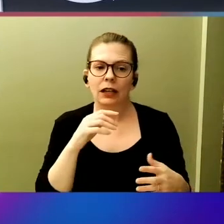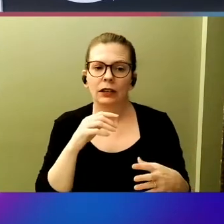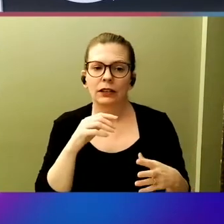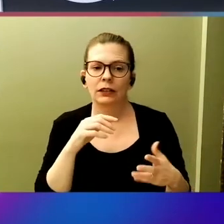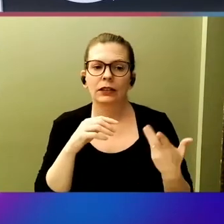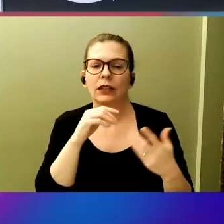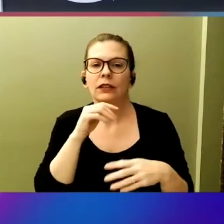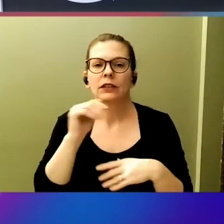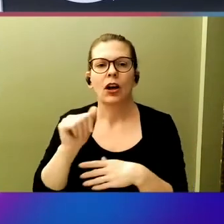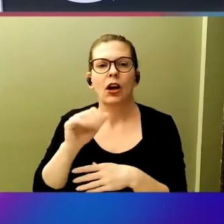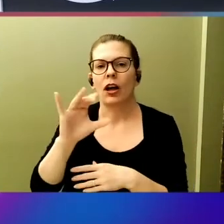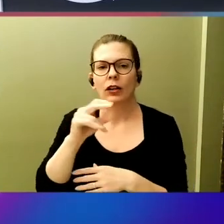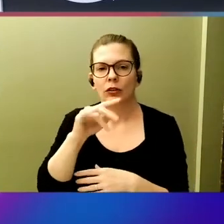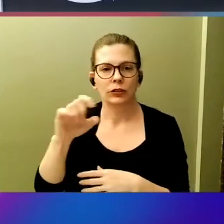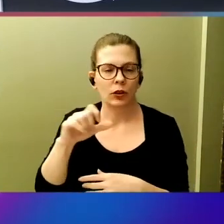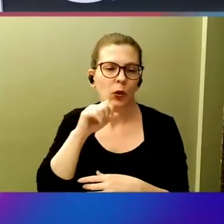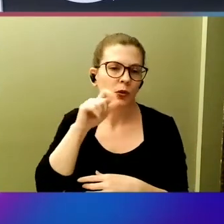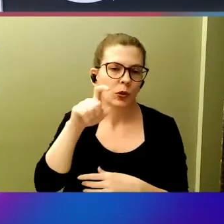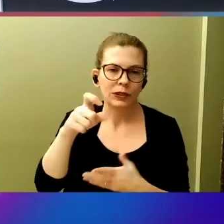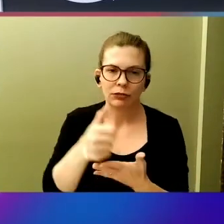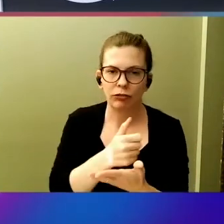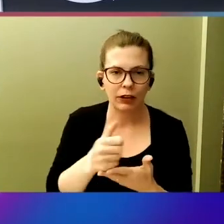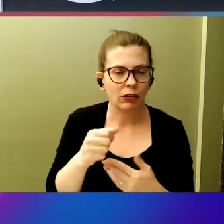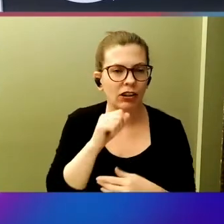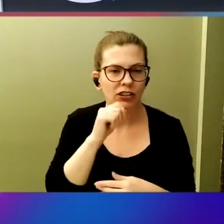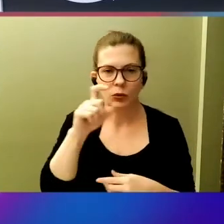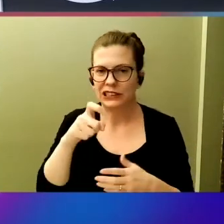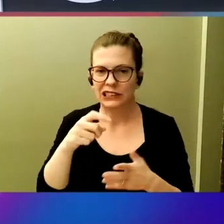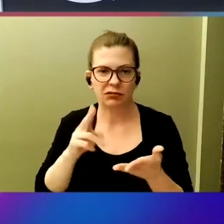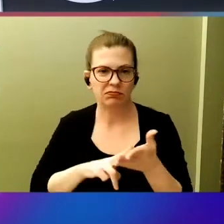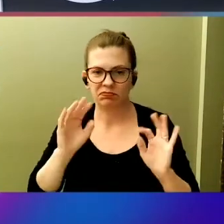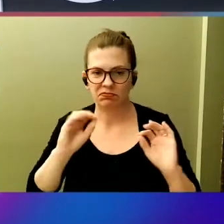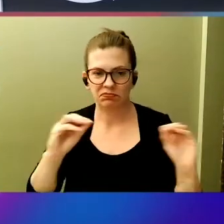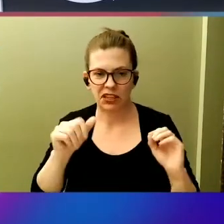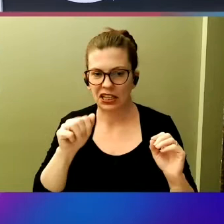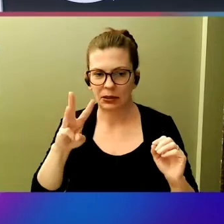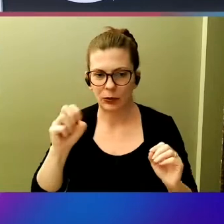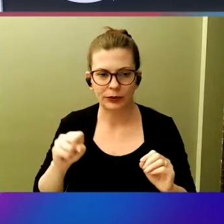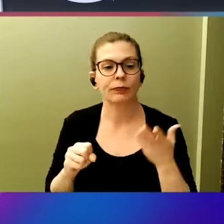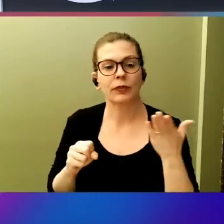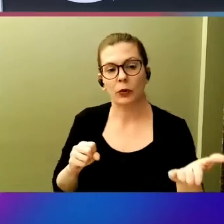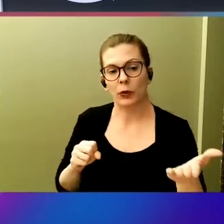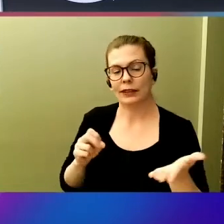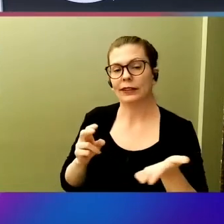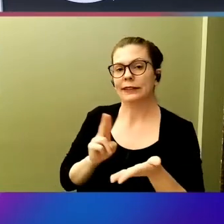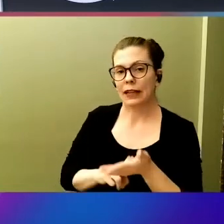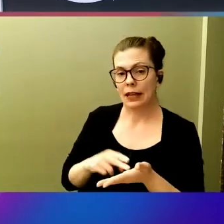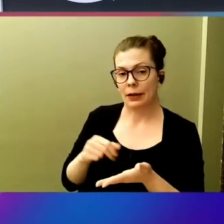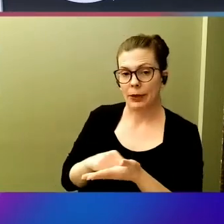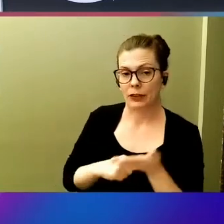need for credit cards, no need for anything. Okay. So this is the sign-in page. So